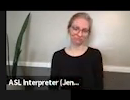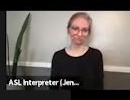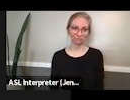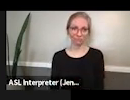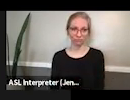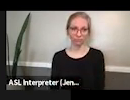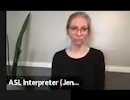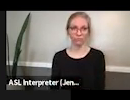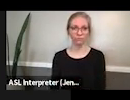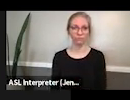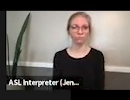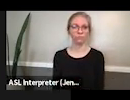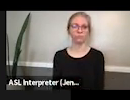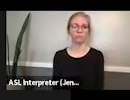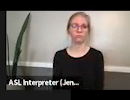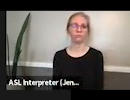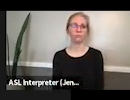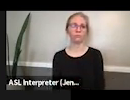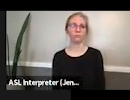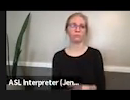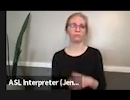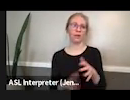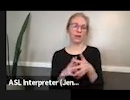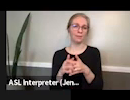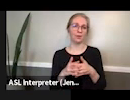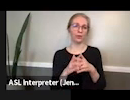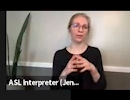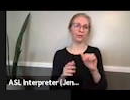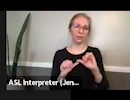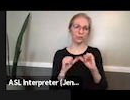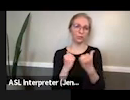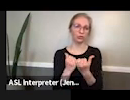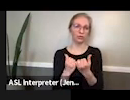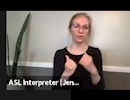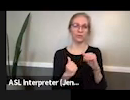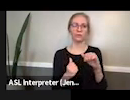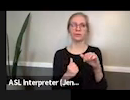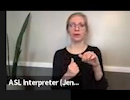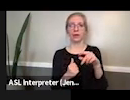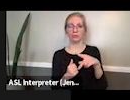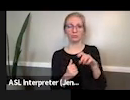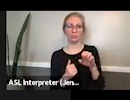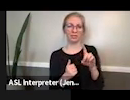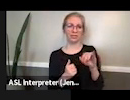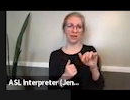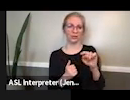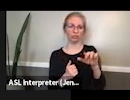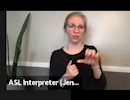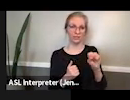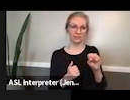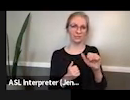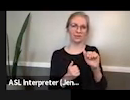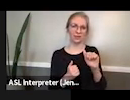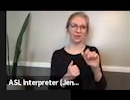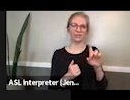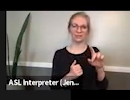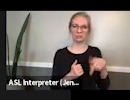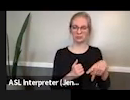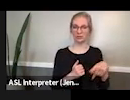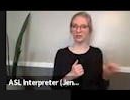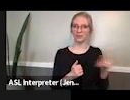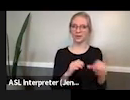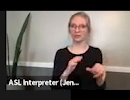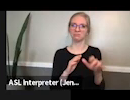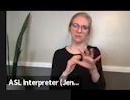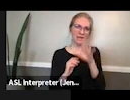The American Association of Pediatrics is the AAP. They estimate 2 to 3 of every 1,000 births.